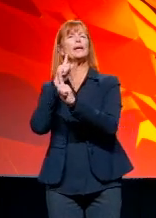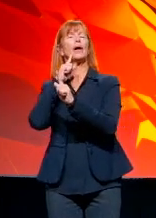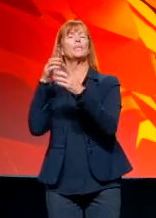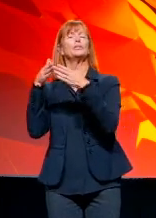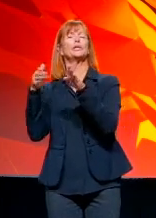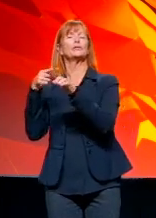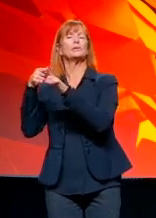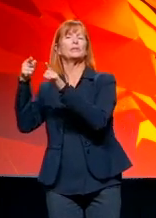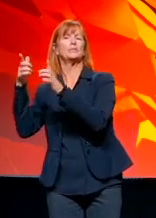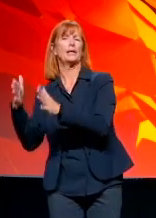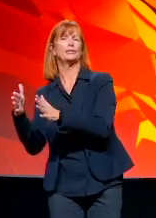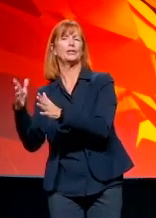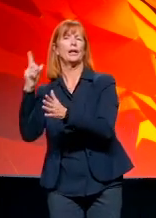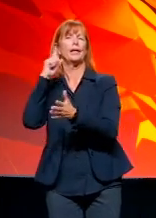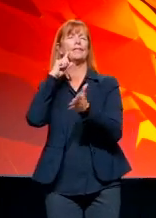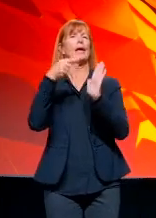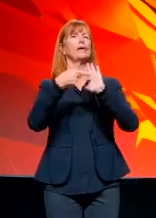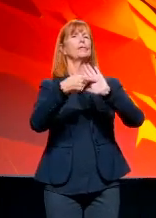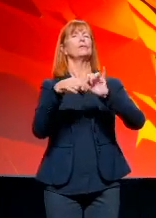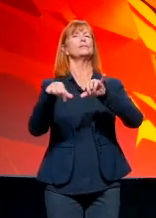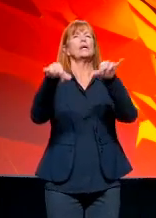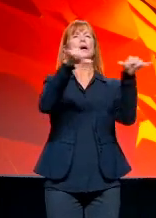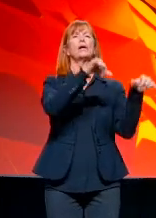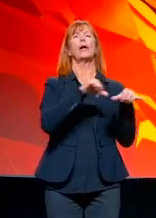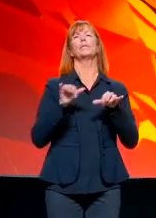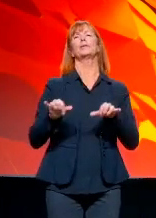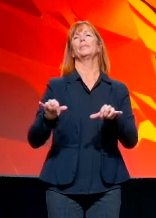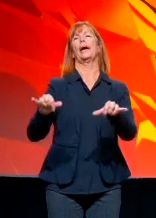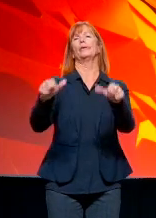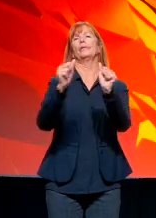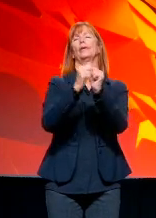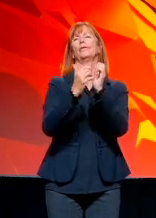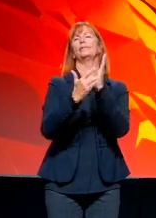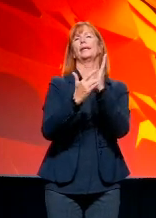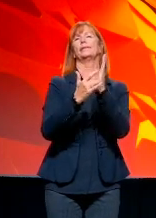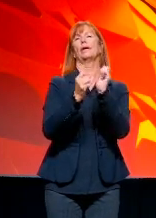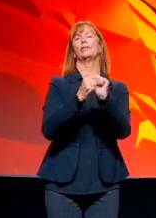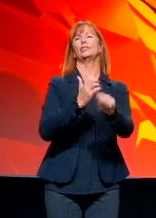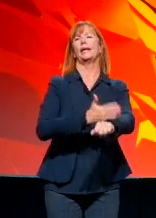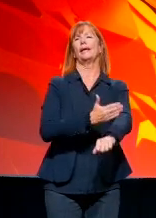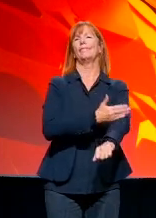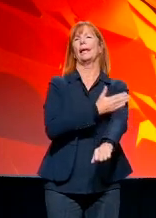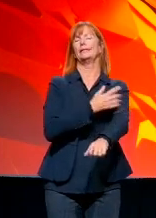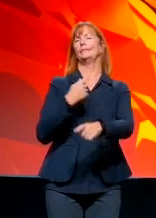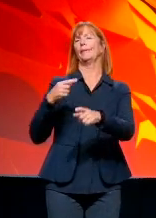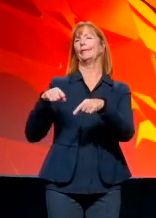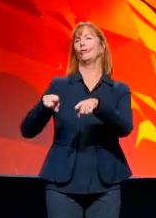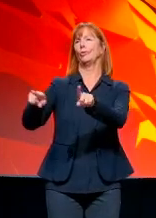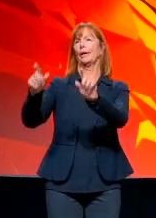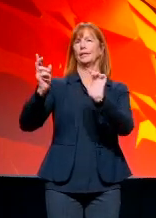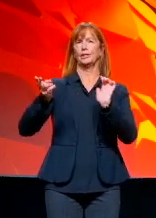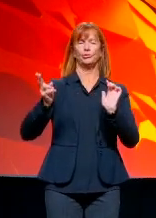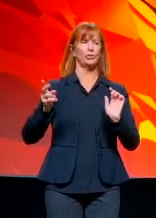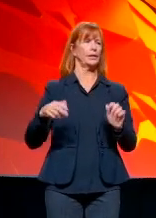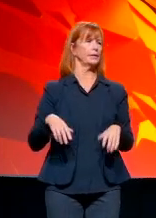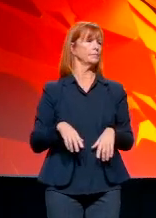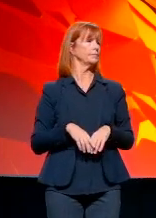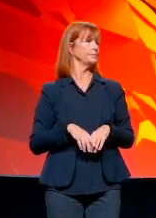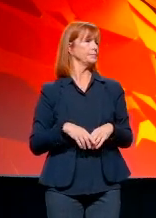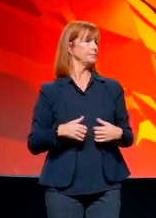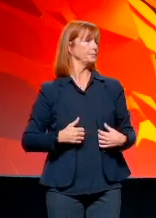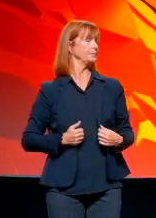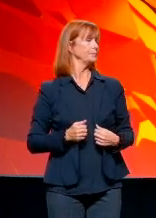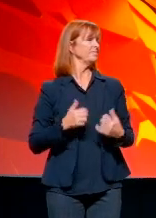a common pattern of technological advancement throughout the history. Let's just take the steam machine